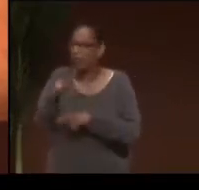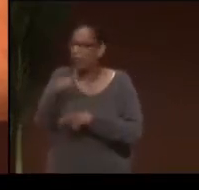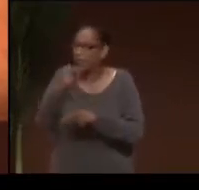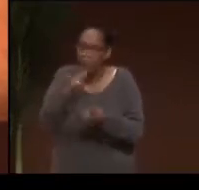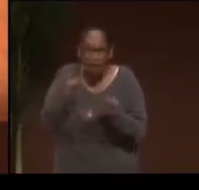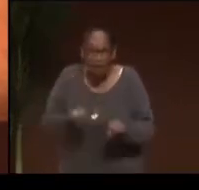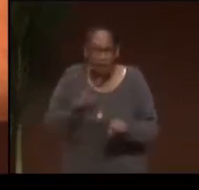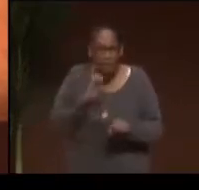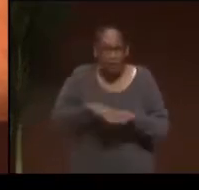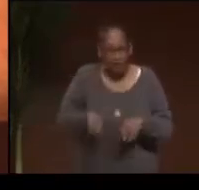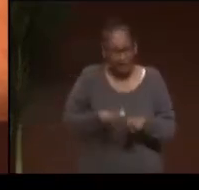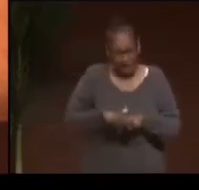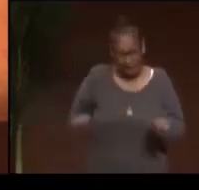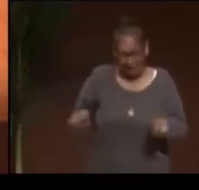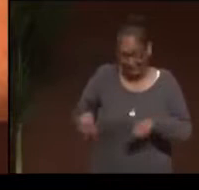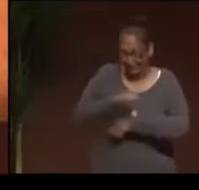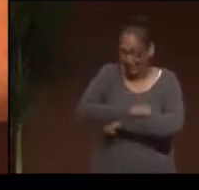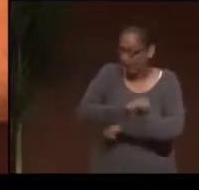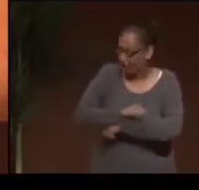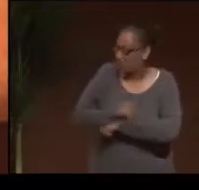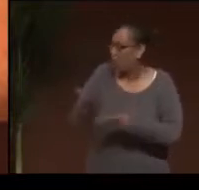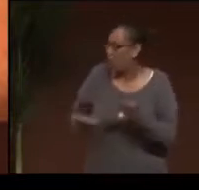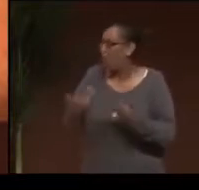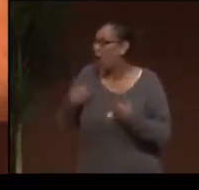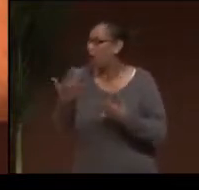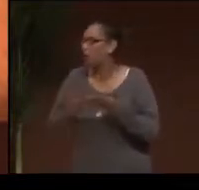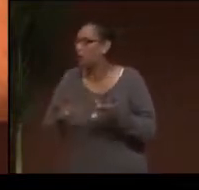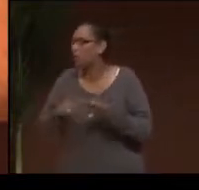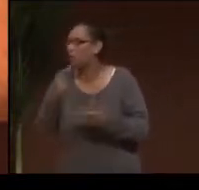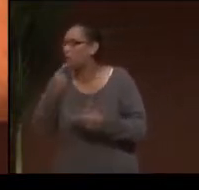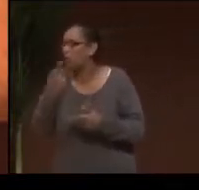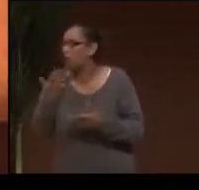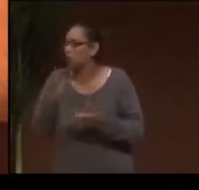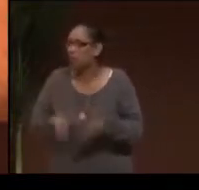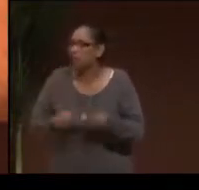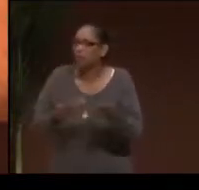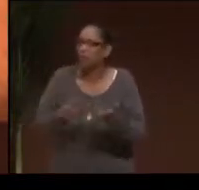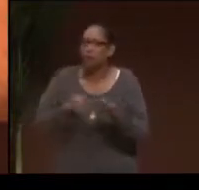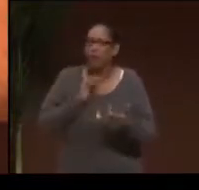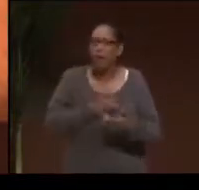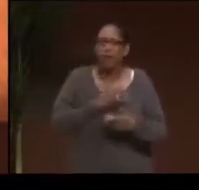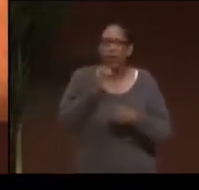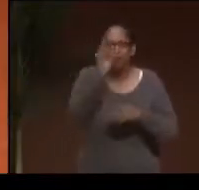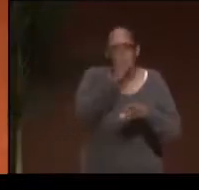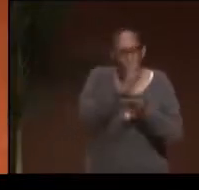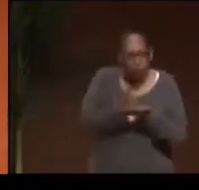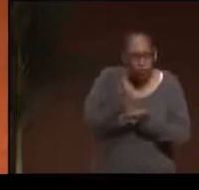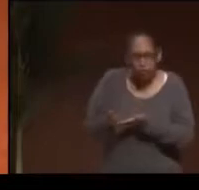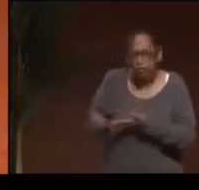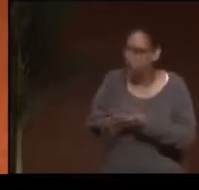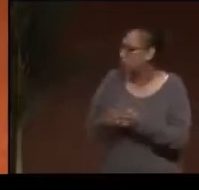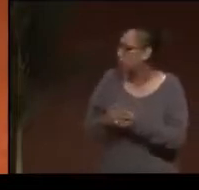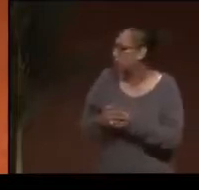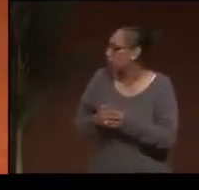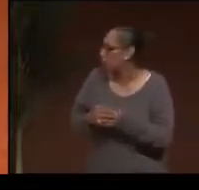might not be on this stage, but definitely who have had something to say and who have contributed to our research. We're talking about folks like Mucaro